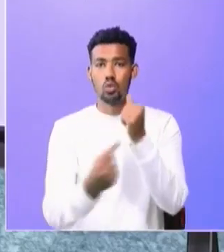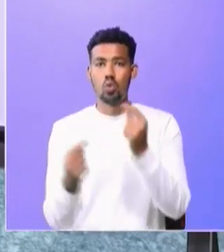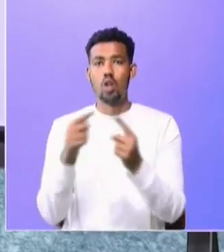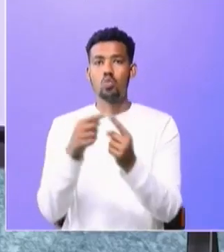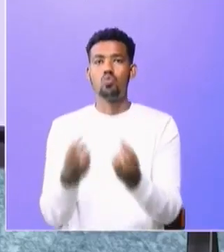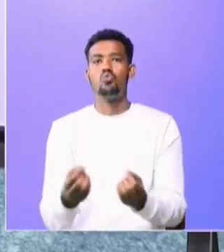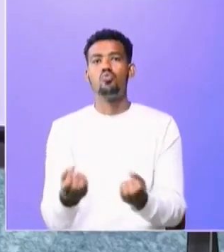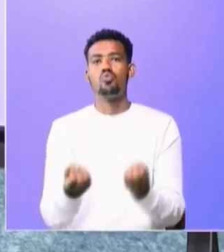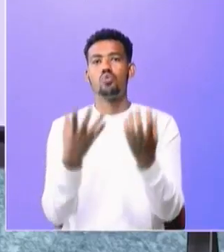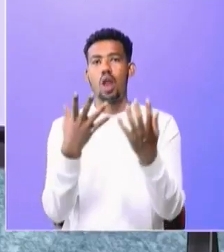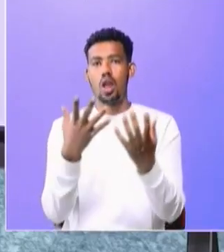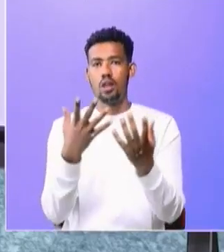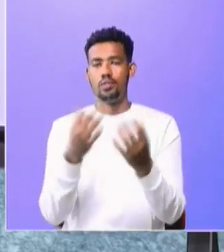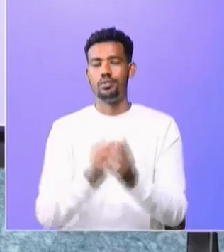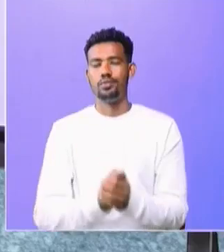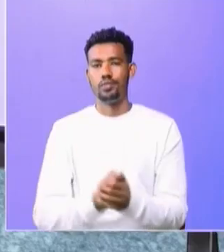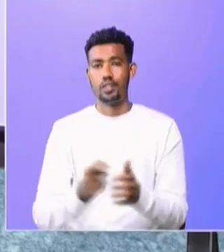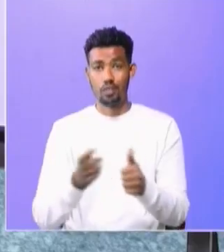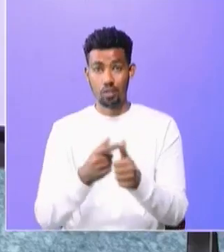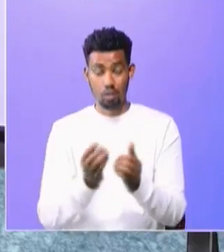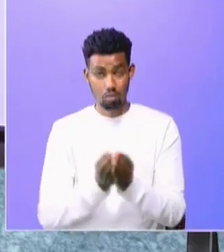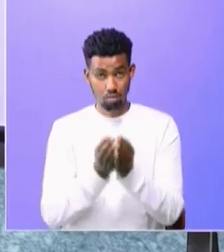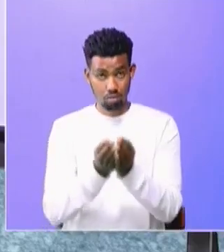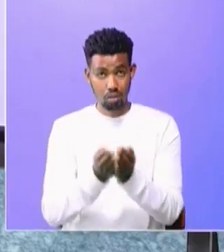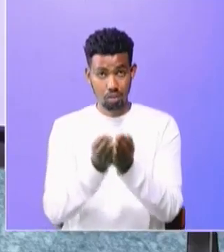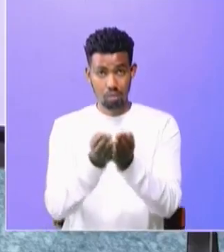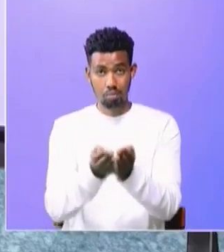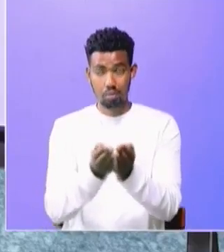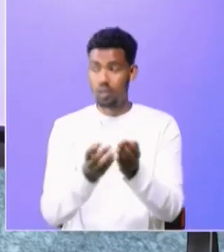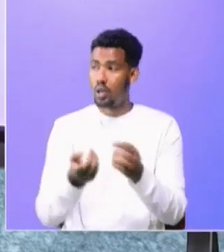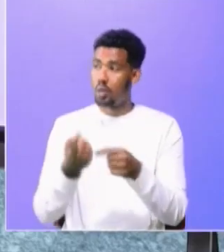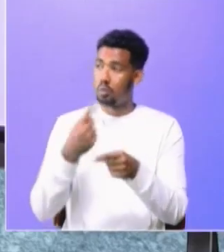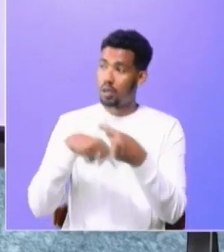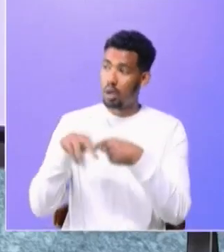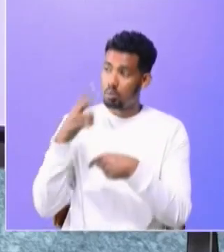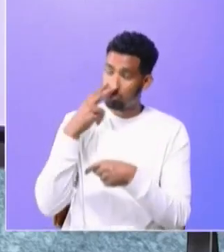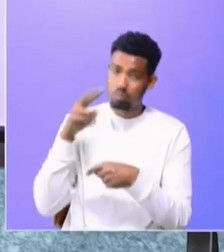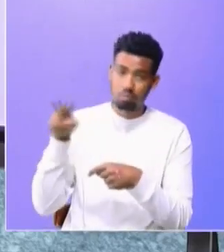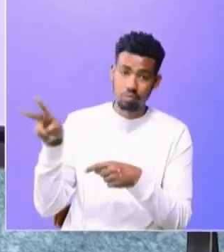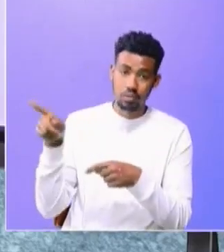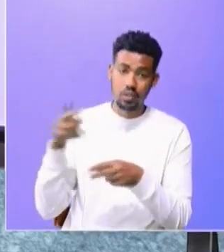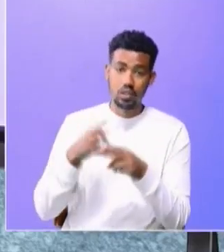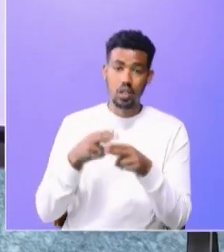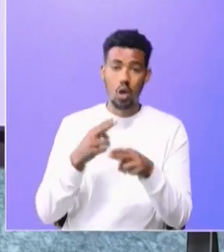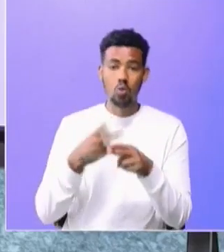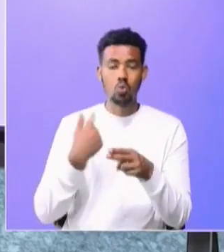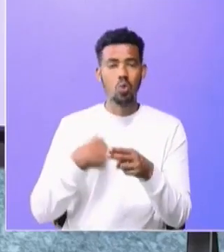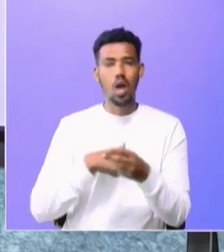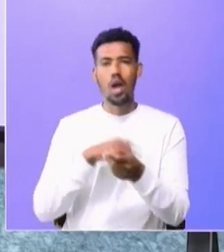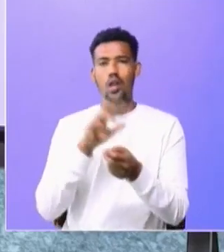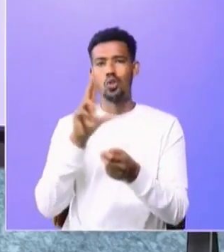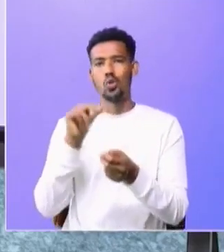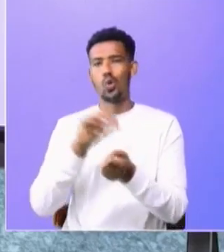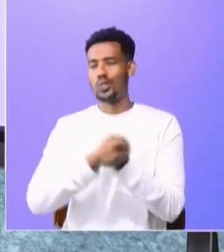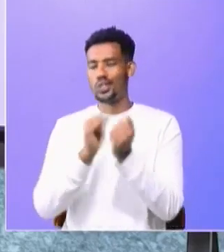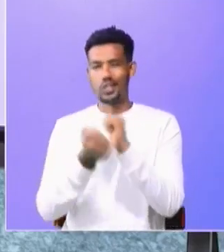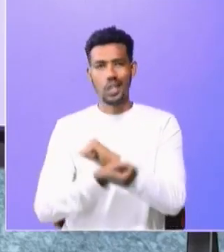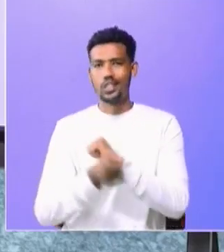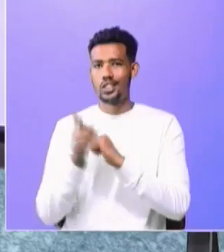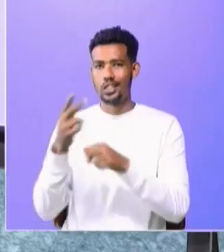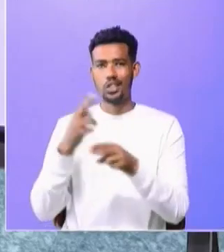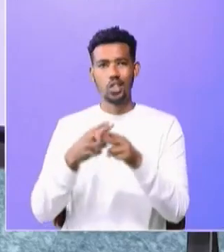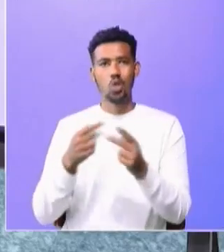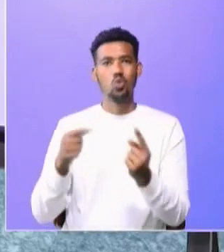one, ship. Students, when we come to this noun, we are not changing this noun